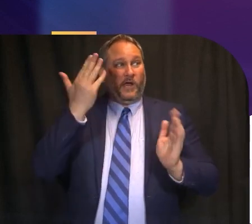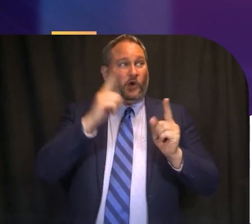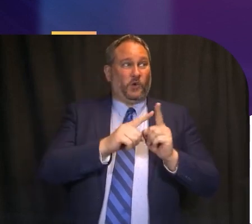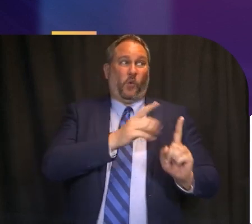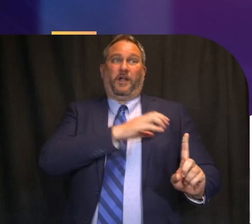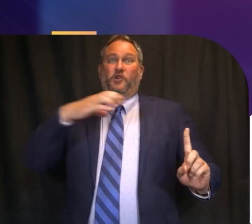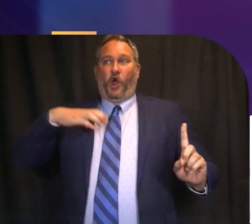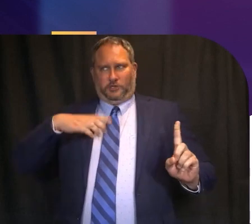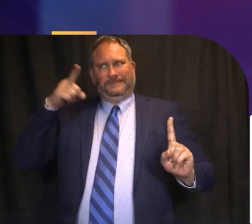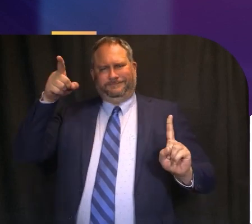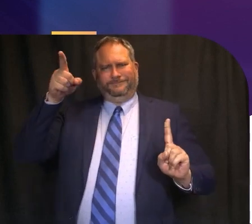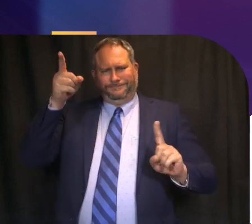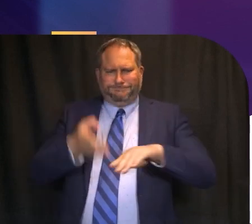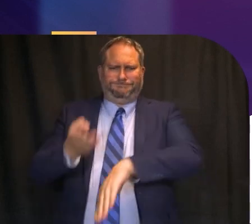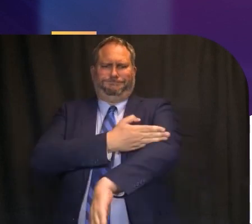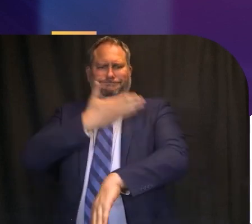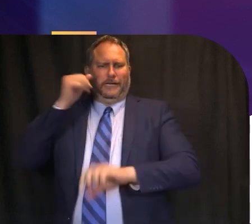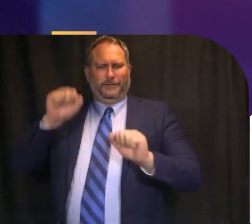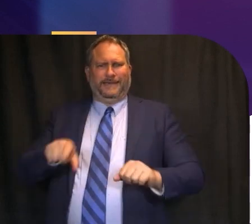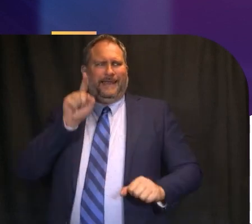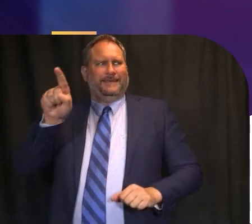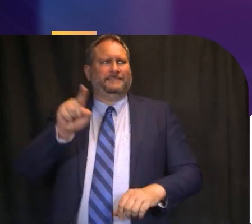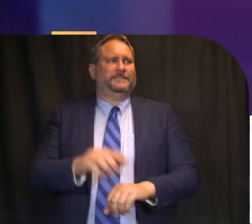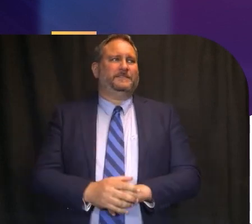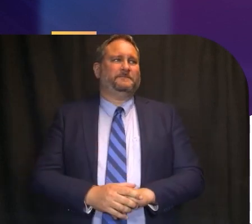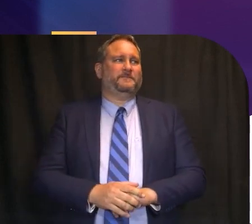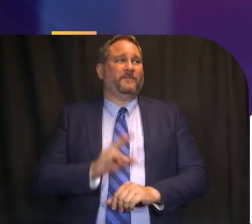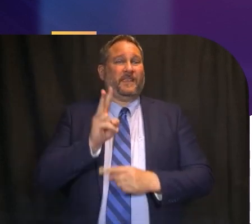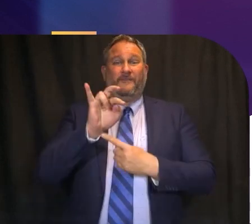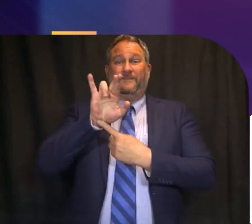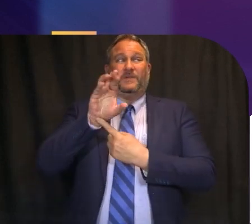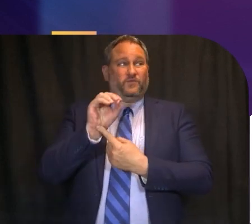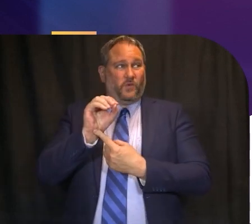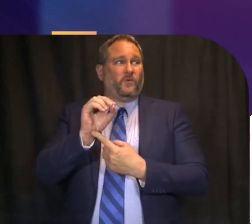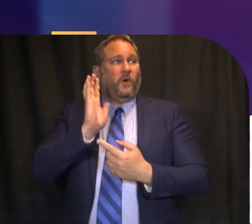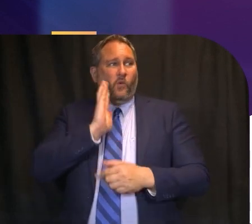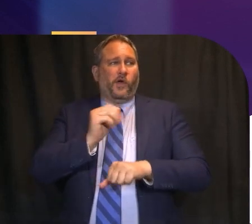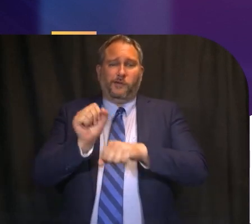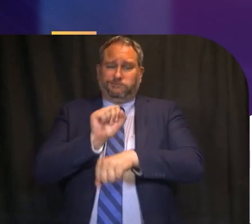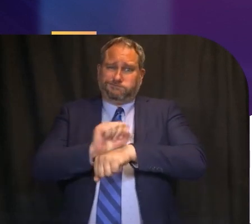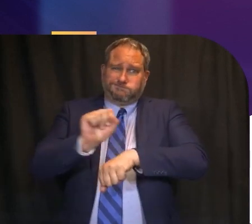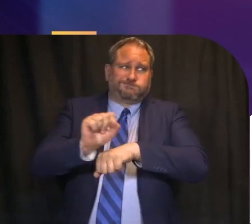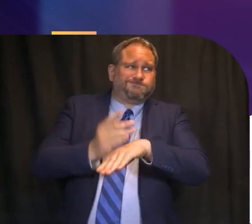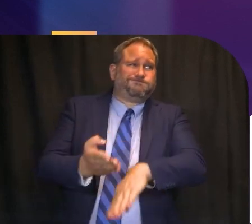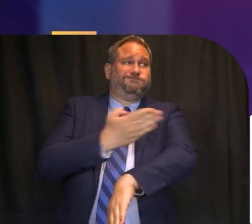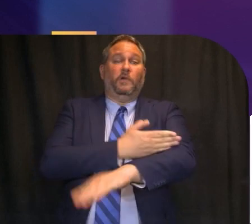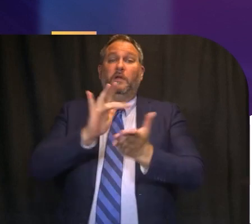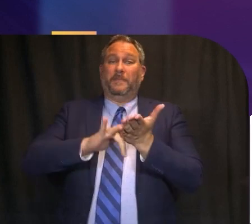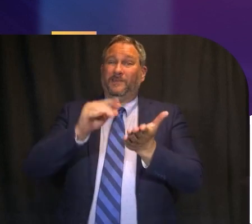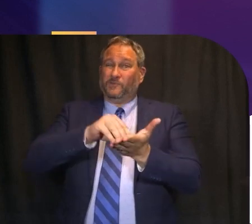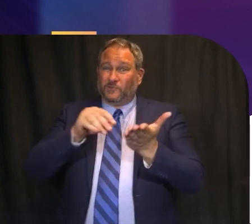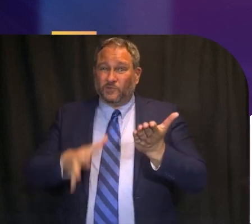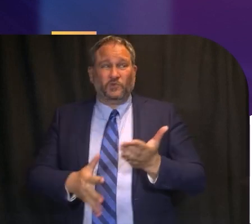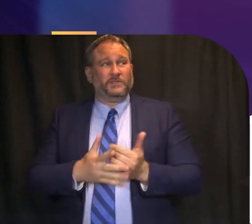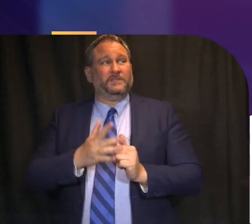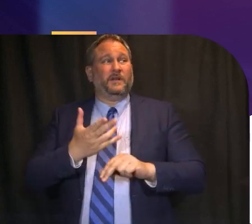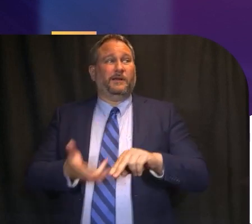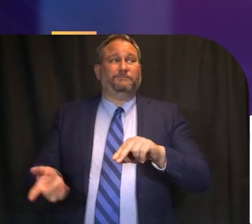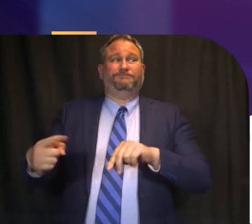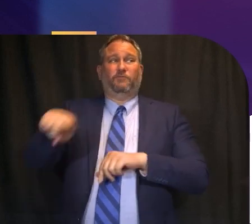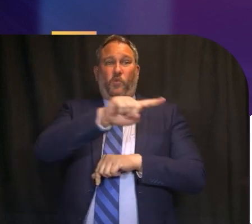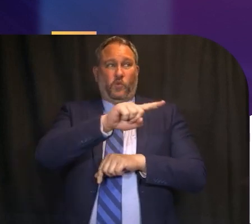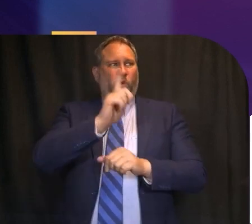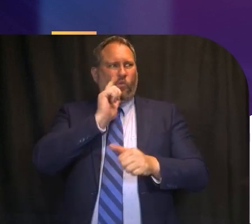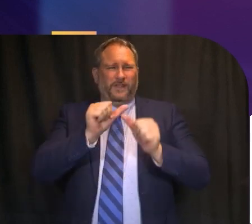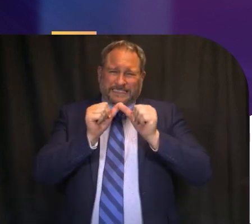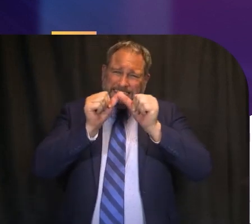for individual students, I hope all of you watching tonight will support our efforts by pushing for systemic change. Please tell Congress to end the exclusion of disabled